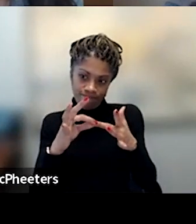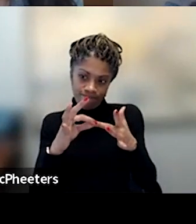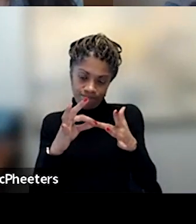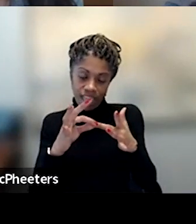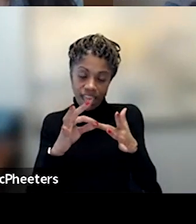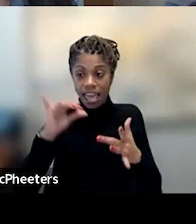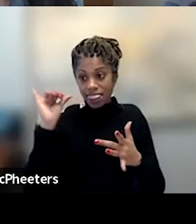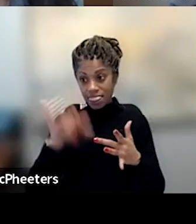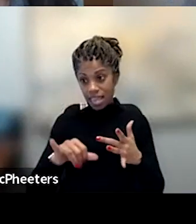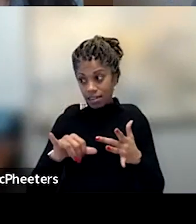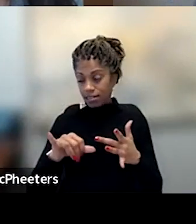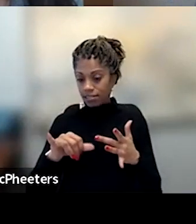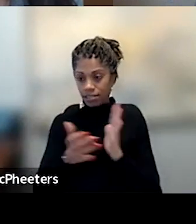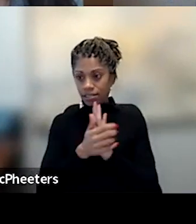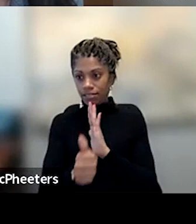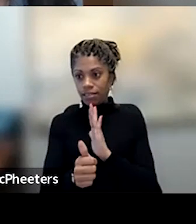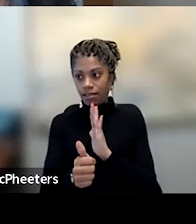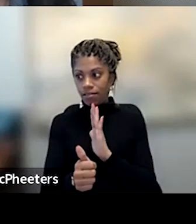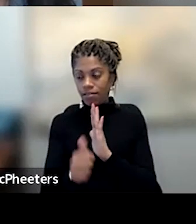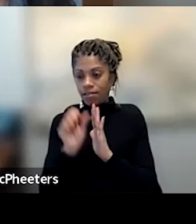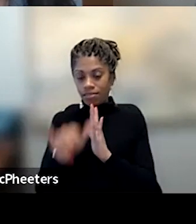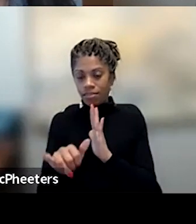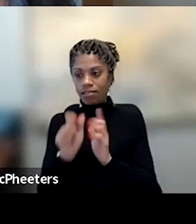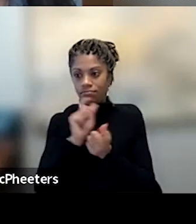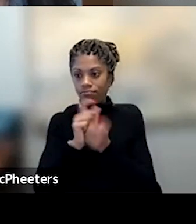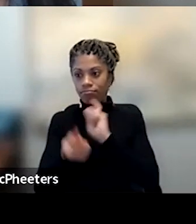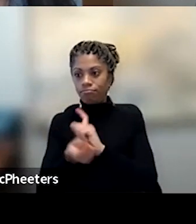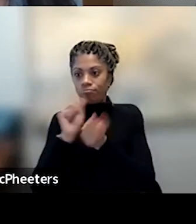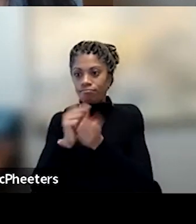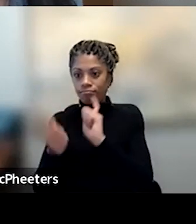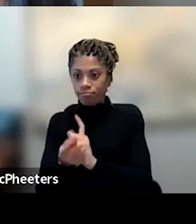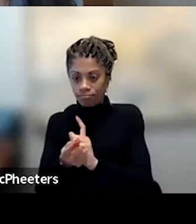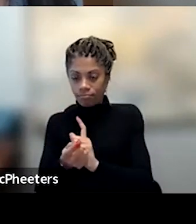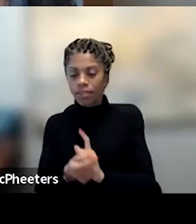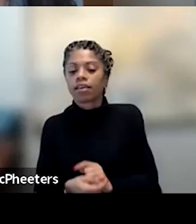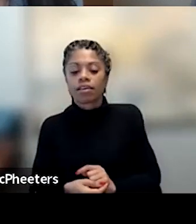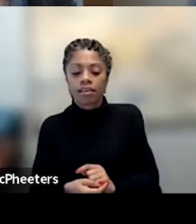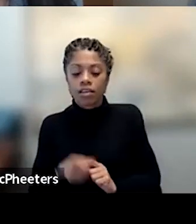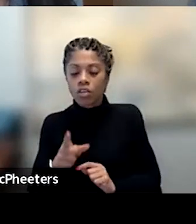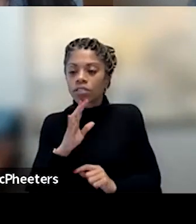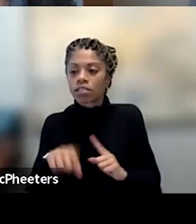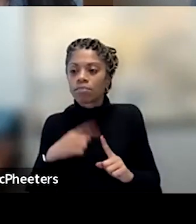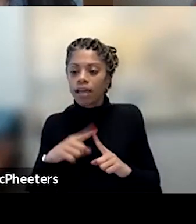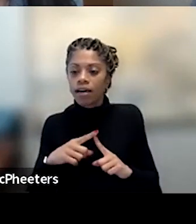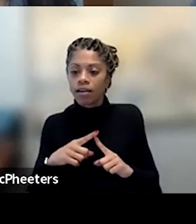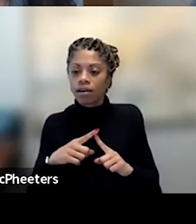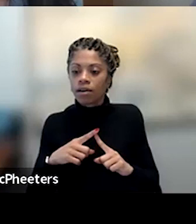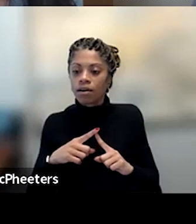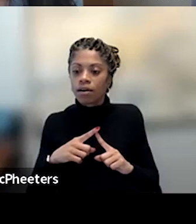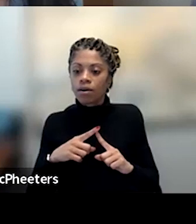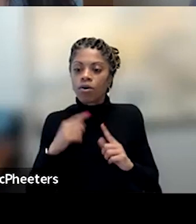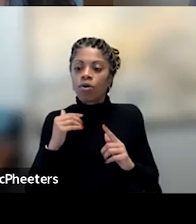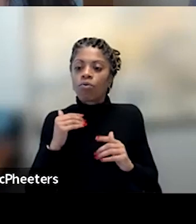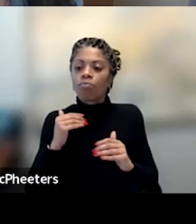skill. And then you all talked about some technical things like in grant banking and processes. And everyone